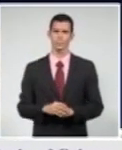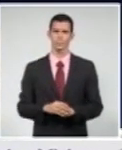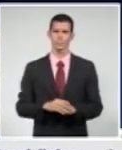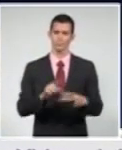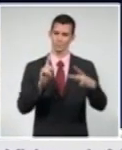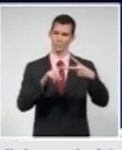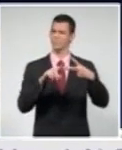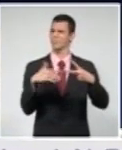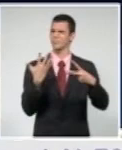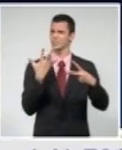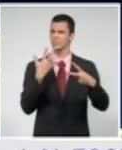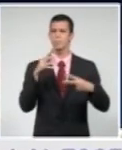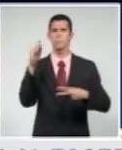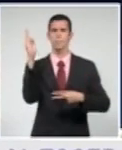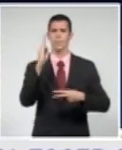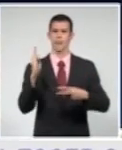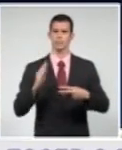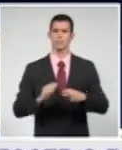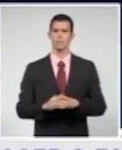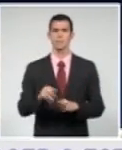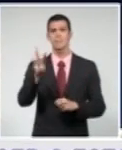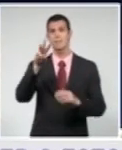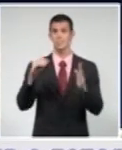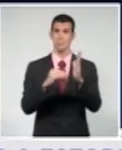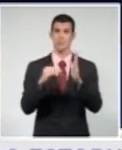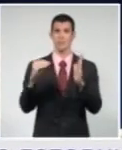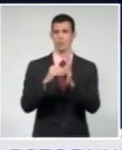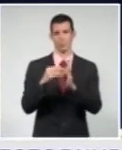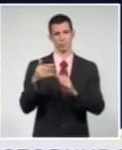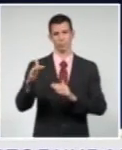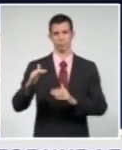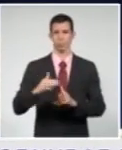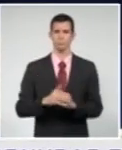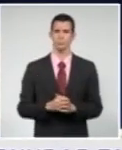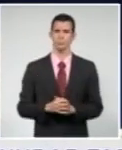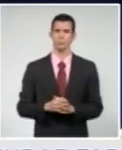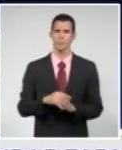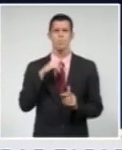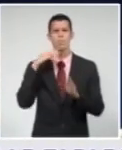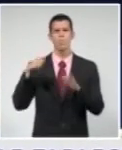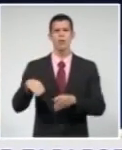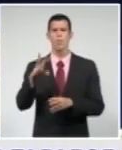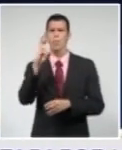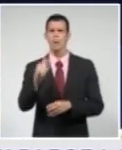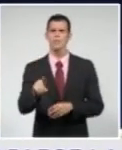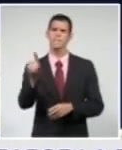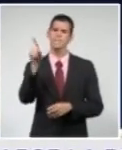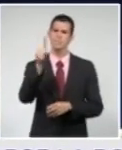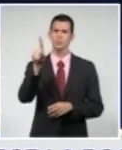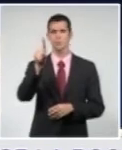119,000 fatalities. Then India, with